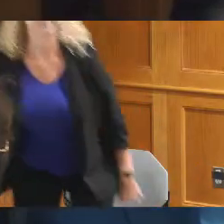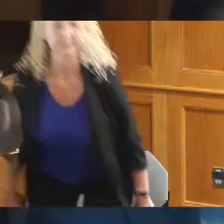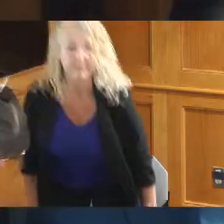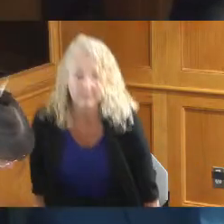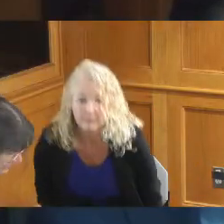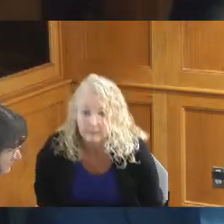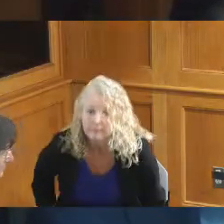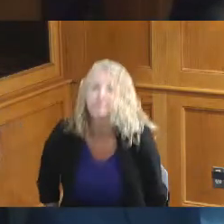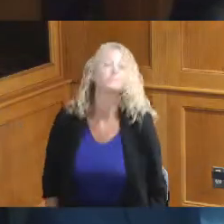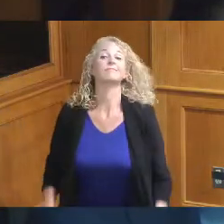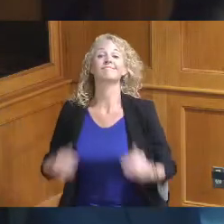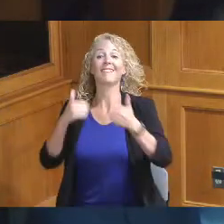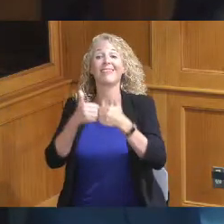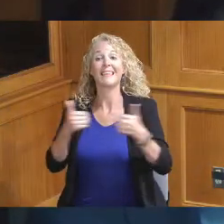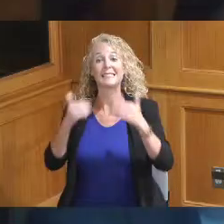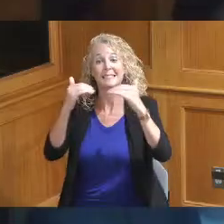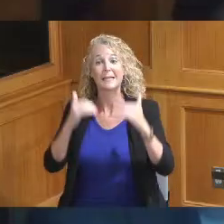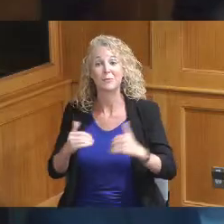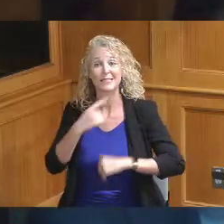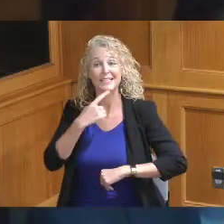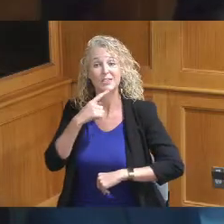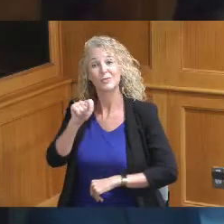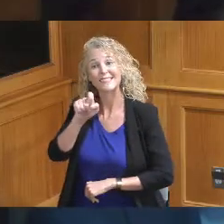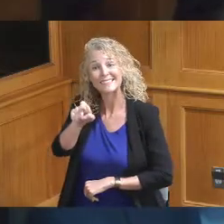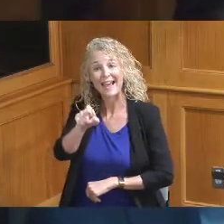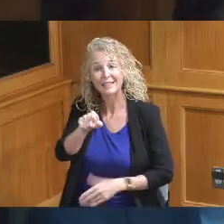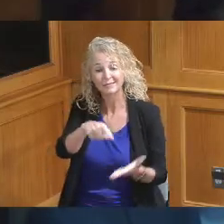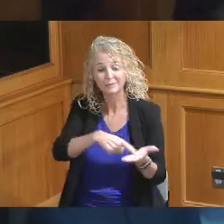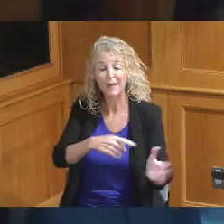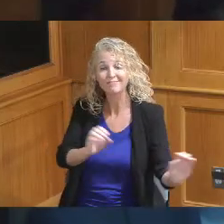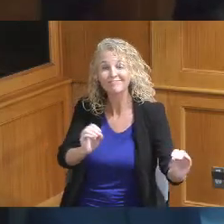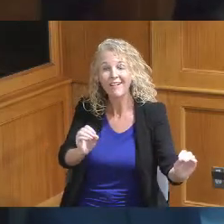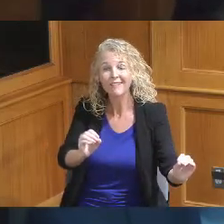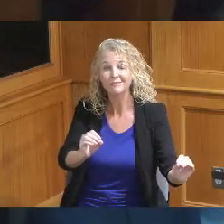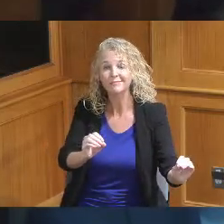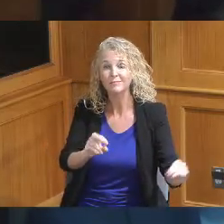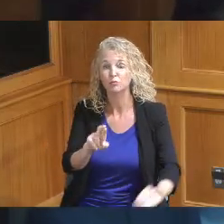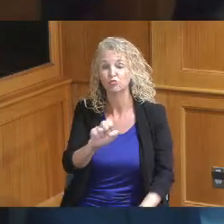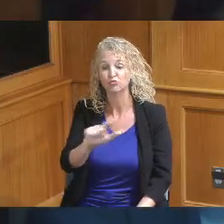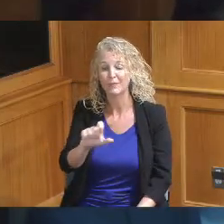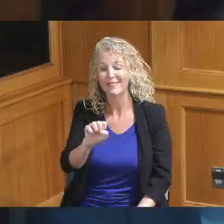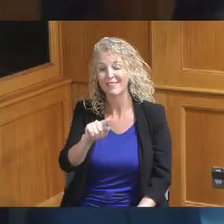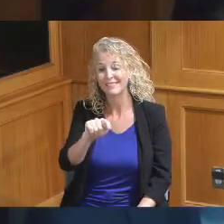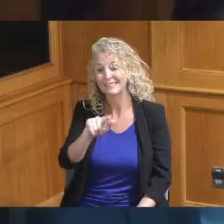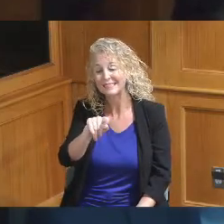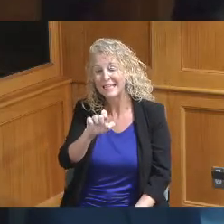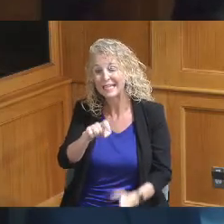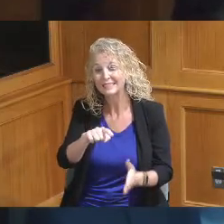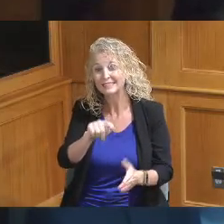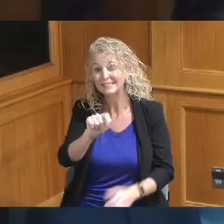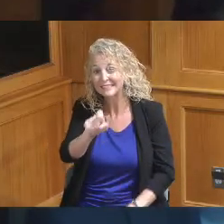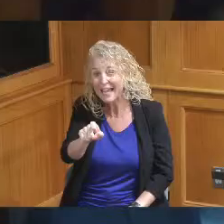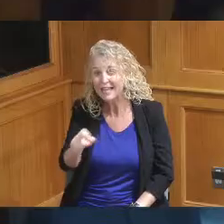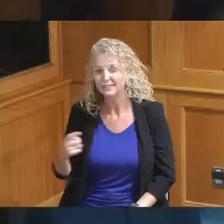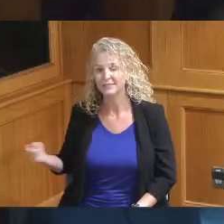taxes. Real estate taxes, responsibility of the taxpayer. We'd love to be tax-free, wouldn't